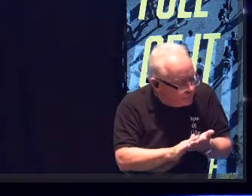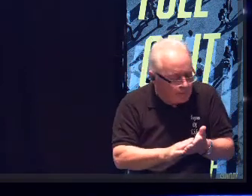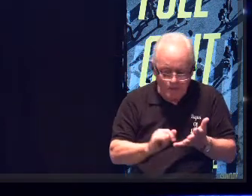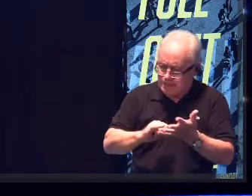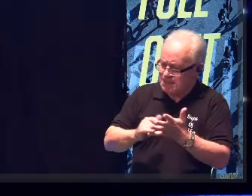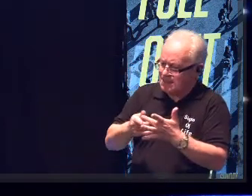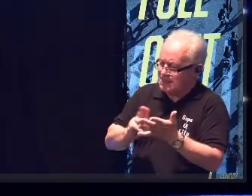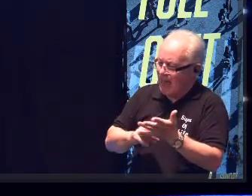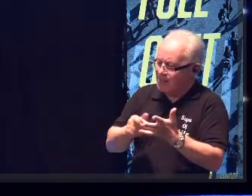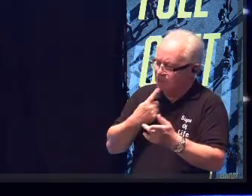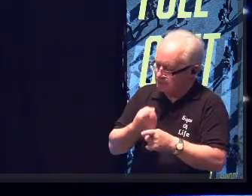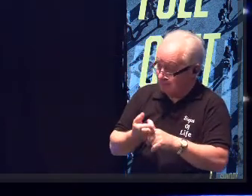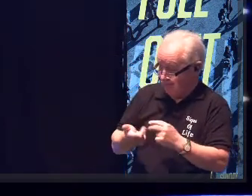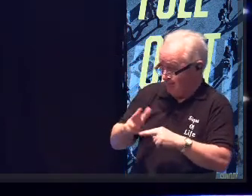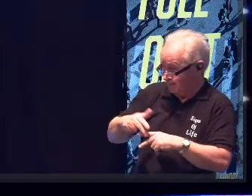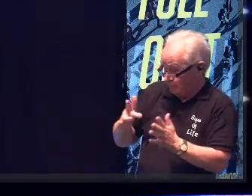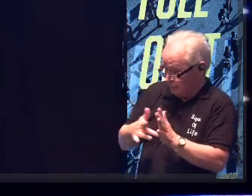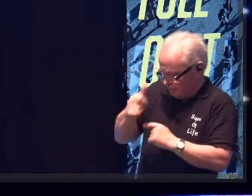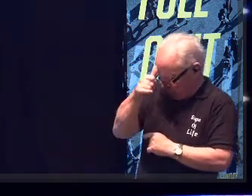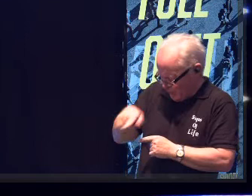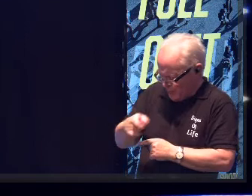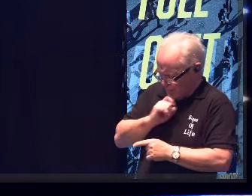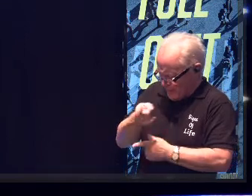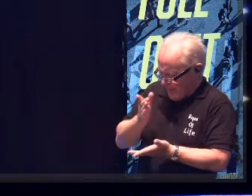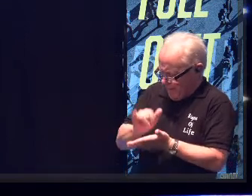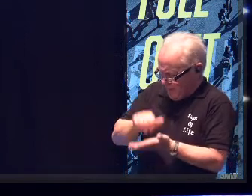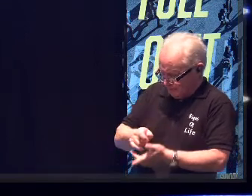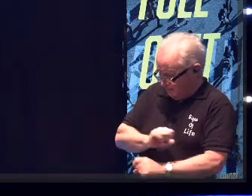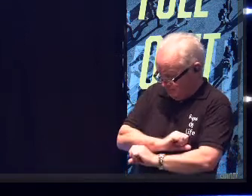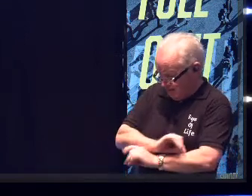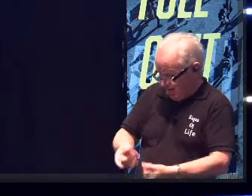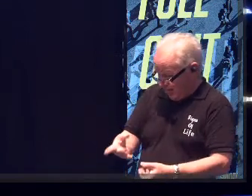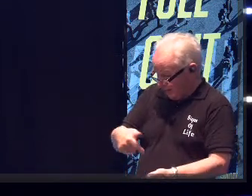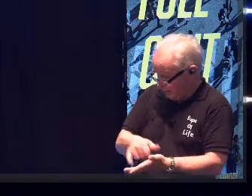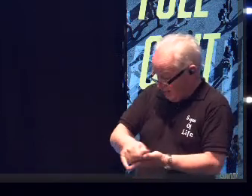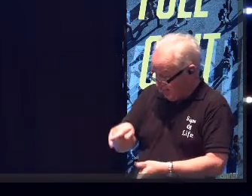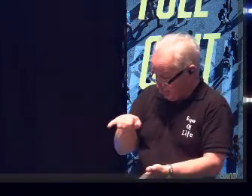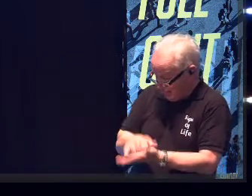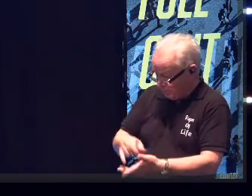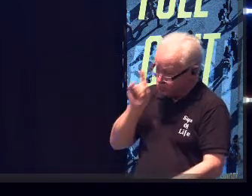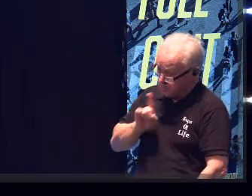was, he would not let her do it. She's a sinner."